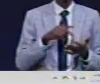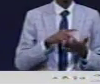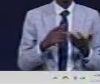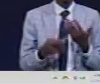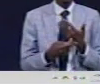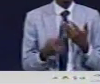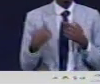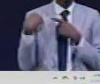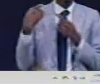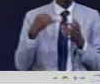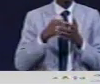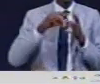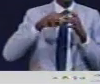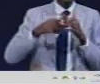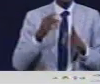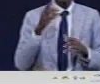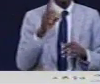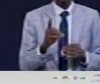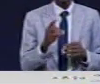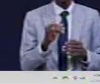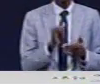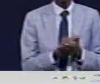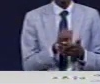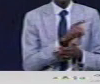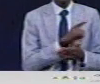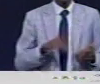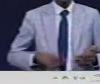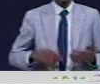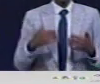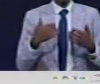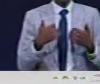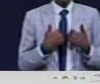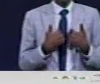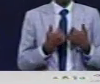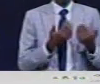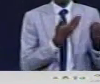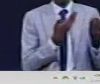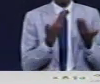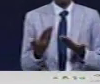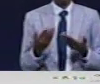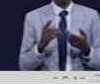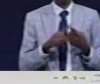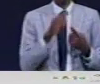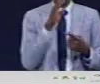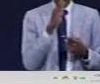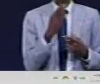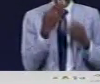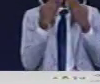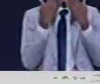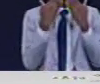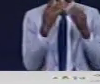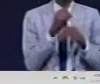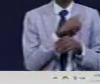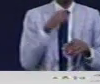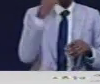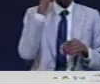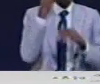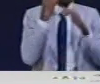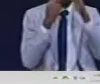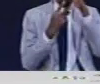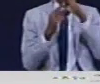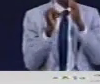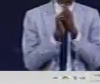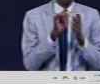the vision that the Lord gave to the man of God, and he has planted it in all our hearts and our